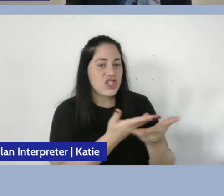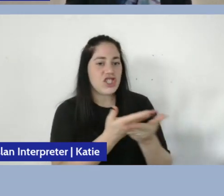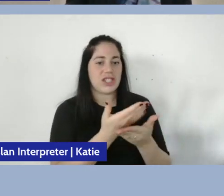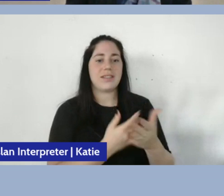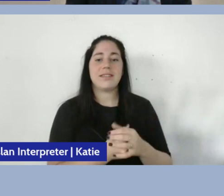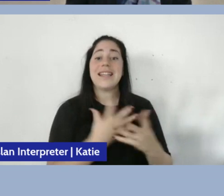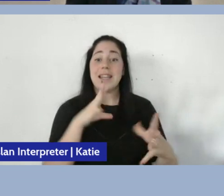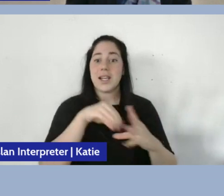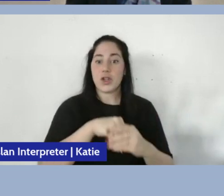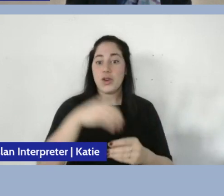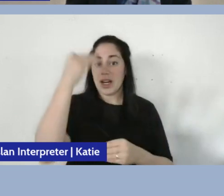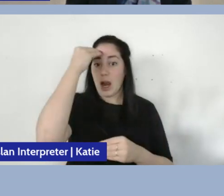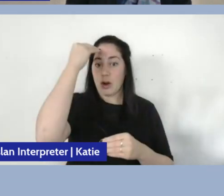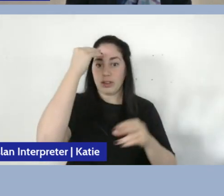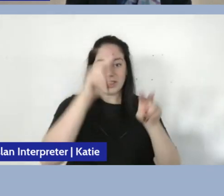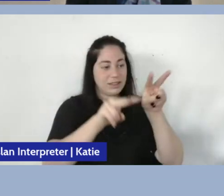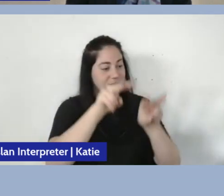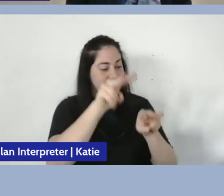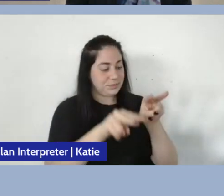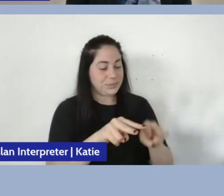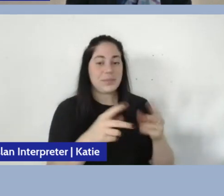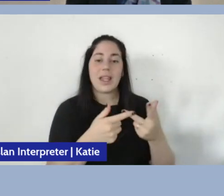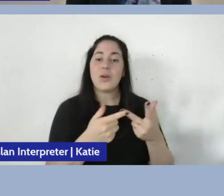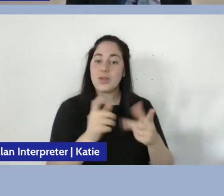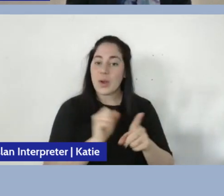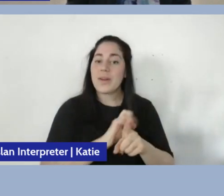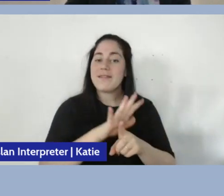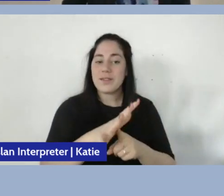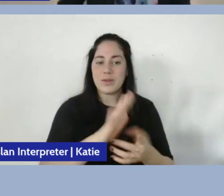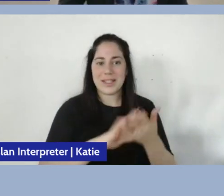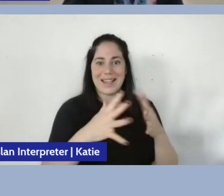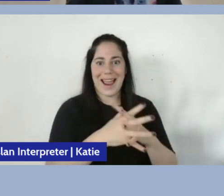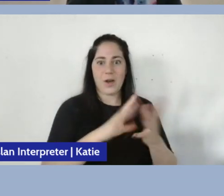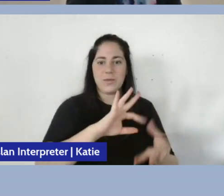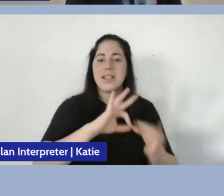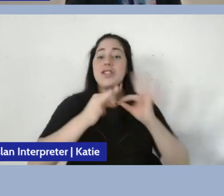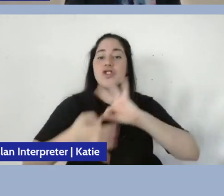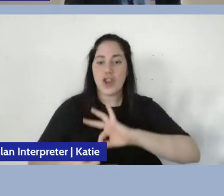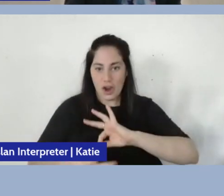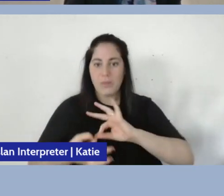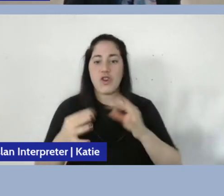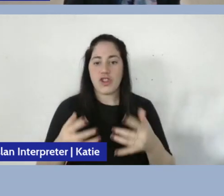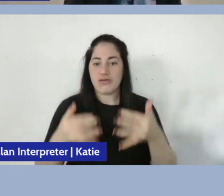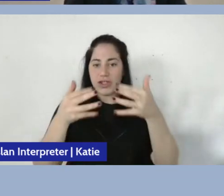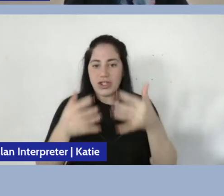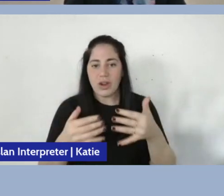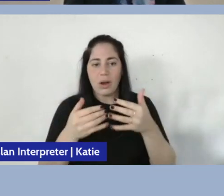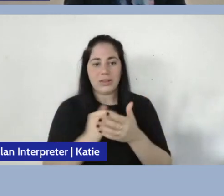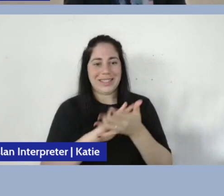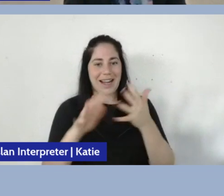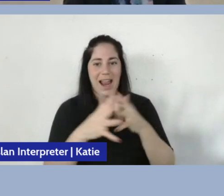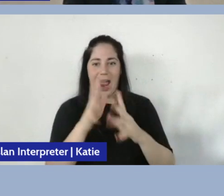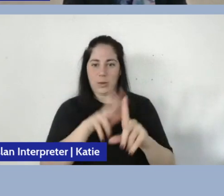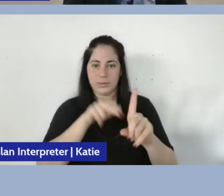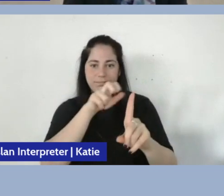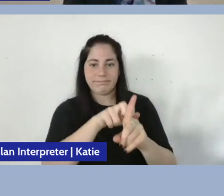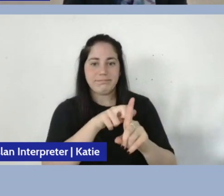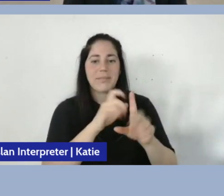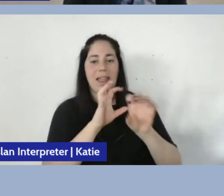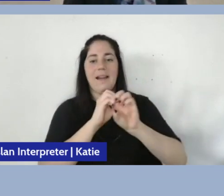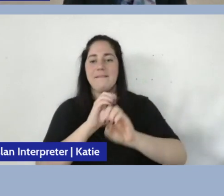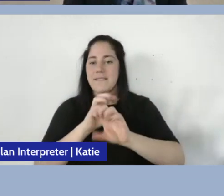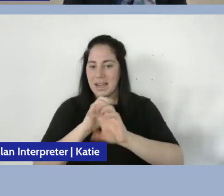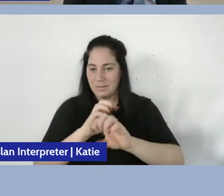assessments, and it also influences how we interpret the results and make a diagnosis and provide feedback to patients and